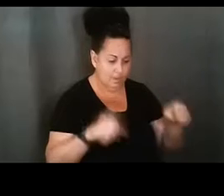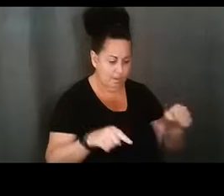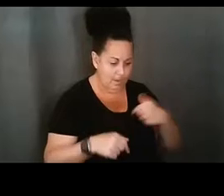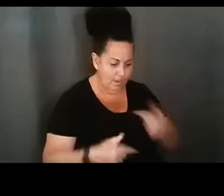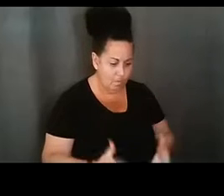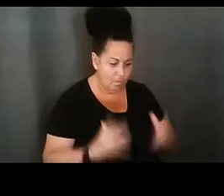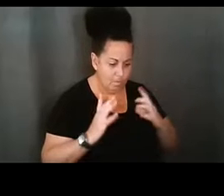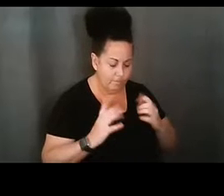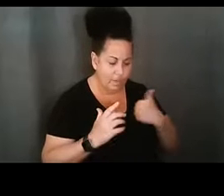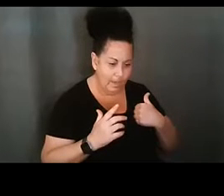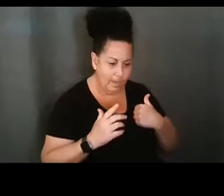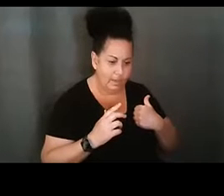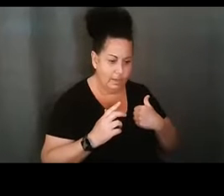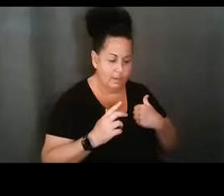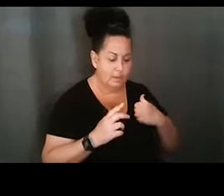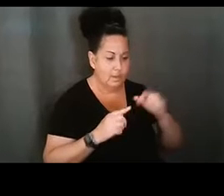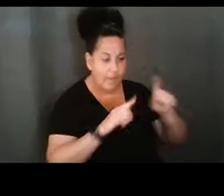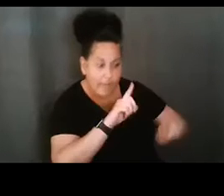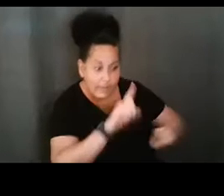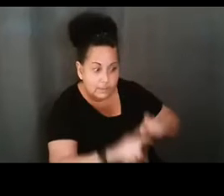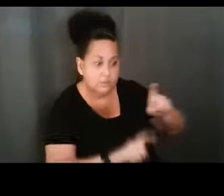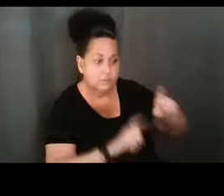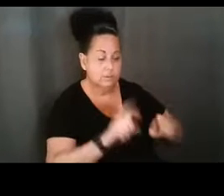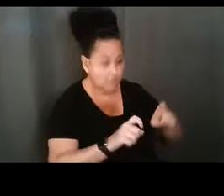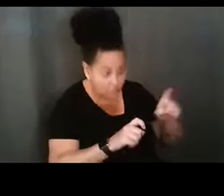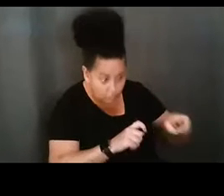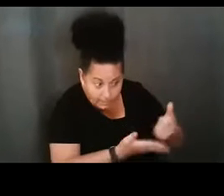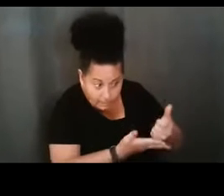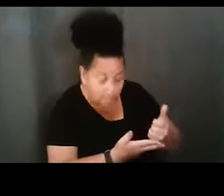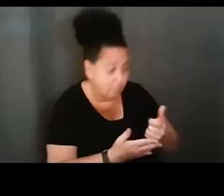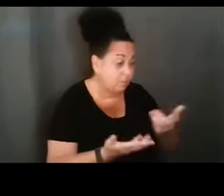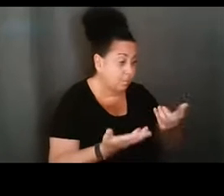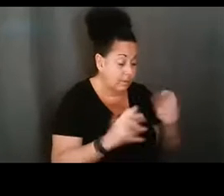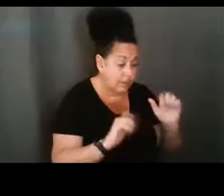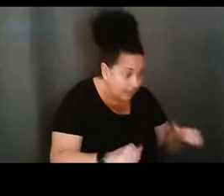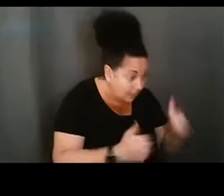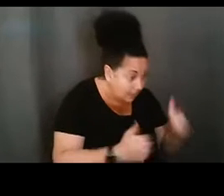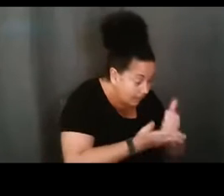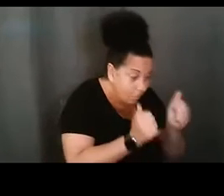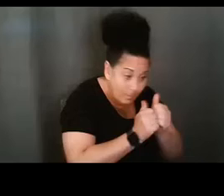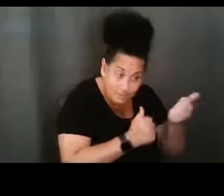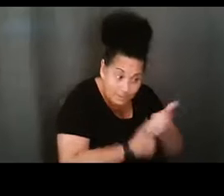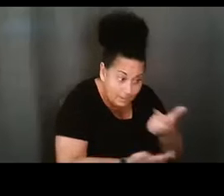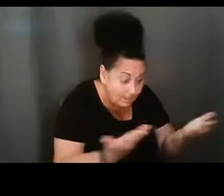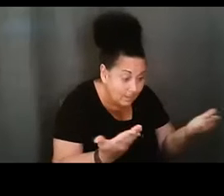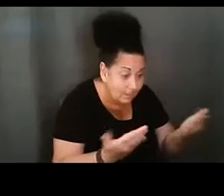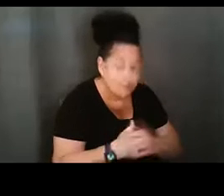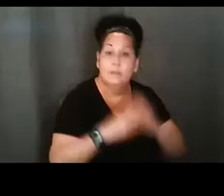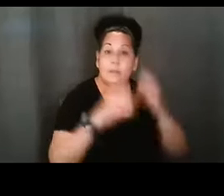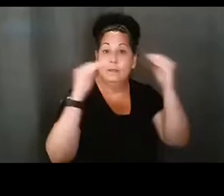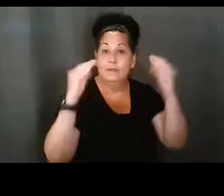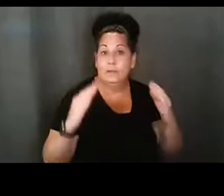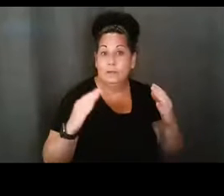I do, you know, I'll ask the questions. Do you need any help? Anything I can assist you with? You know, and the teachers, they are awesome. I